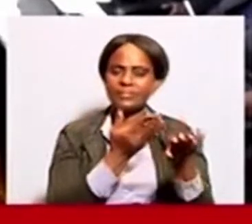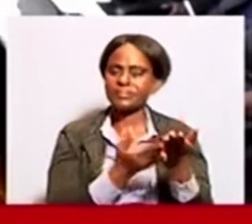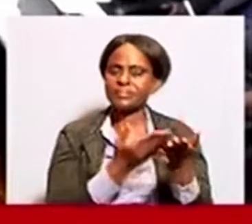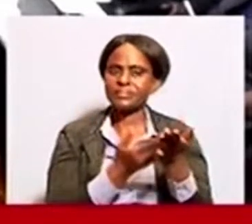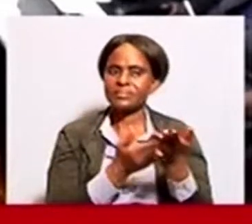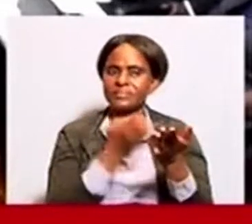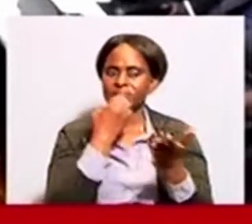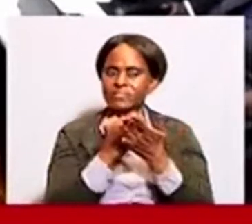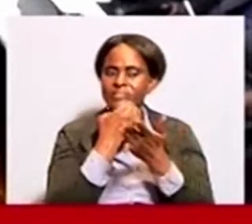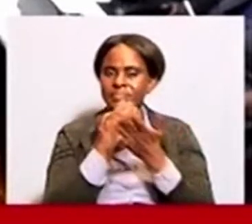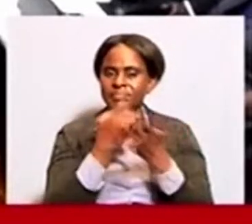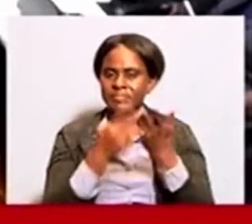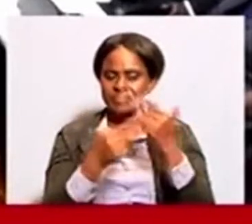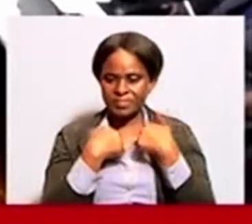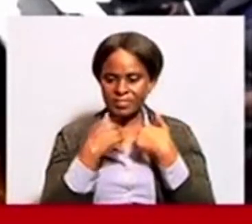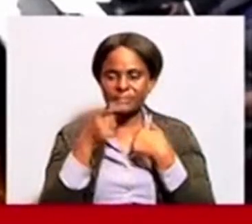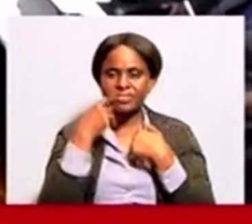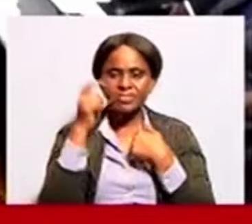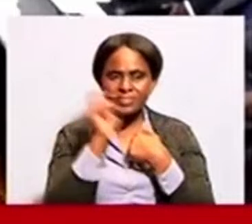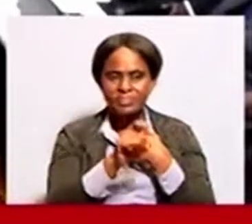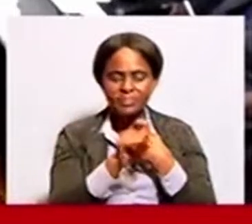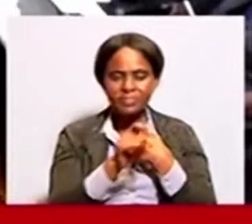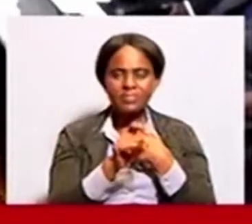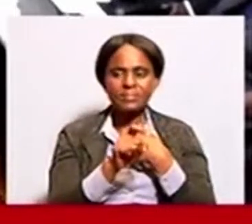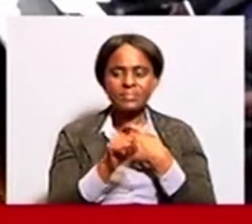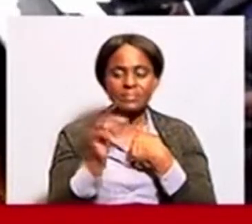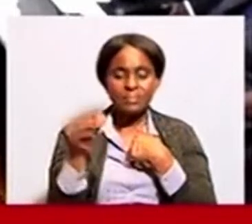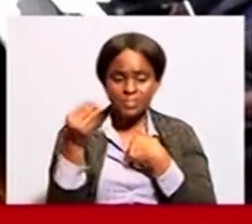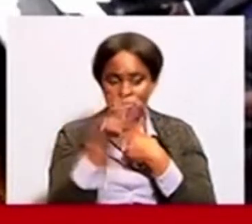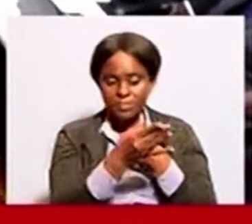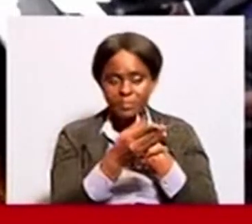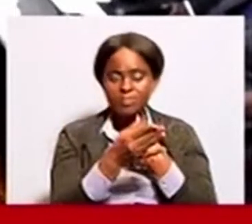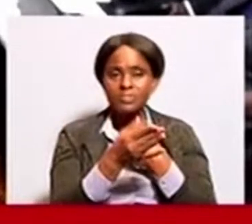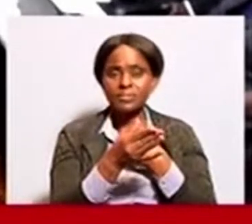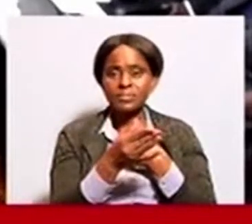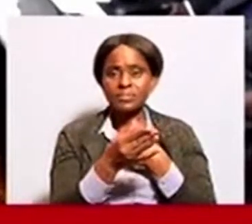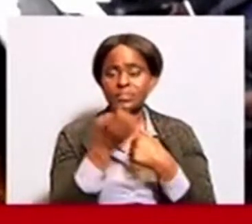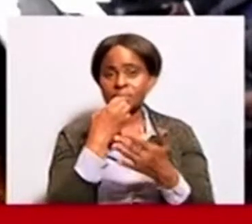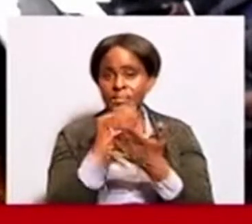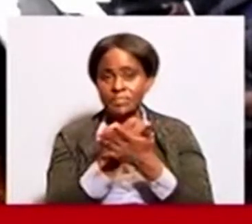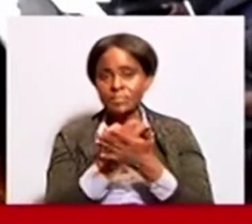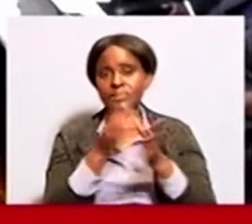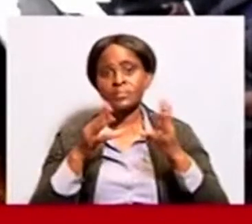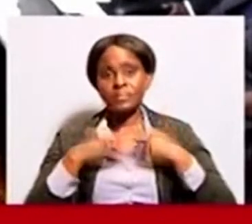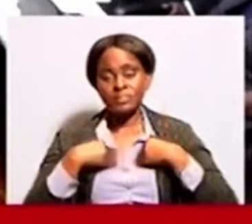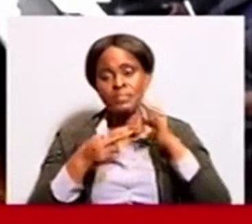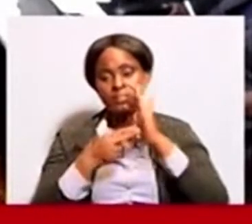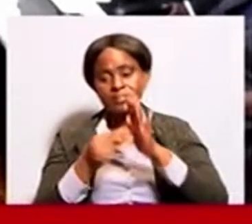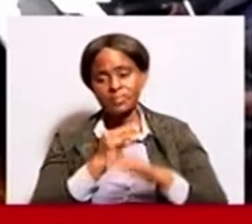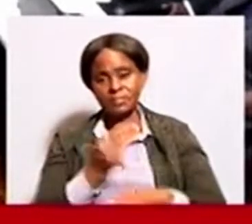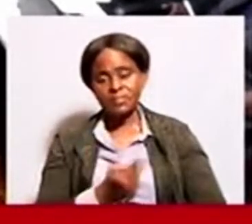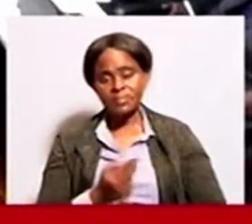as evidence of having issued instruction. So if you gave him this document, where is the acknowledgement? Show us.